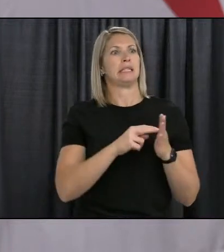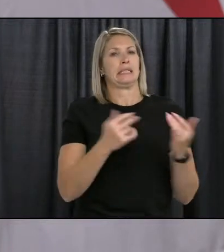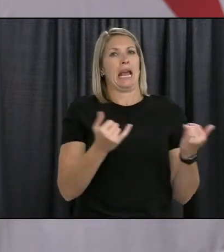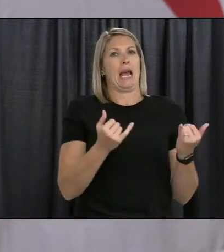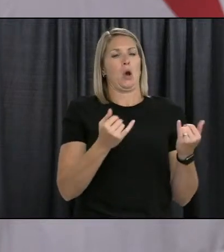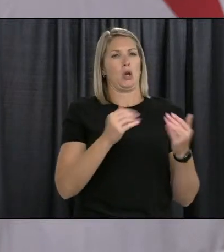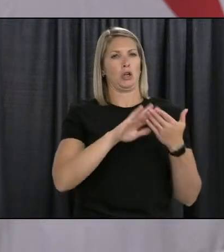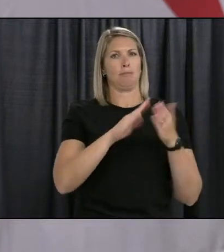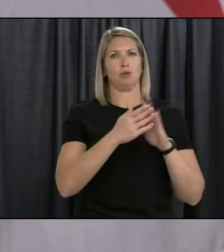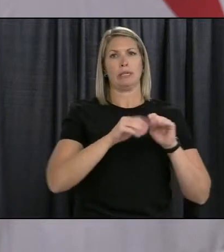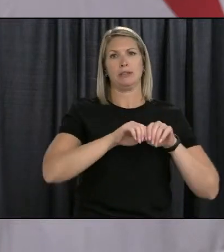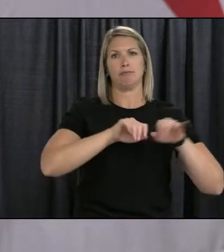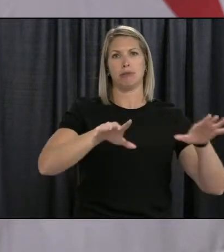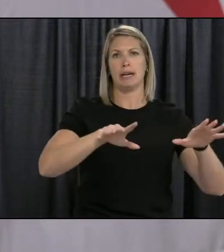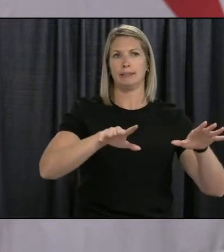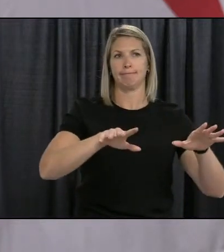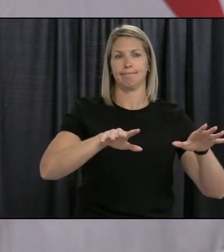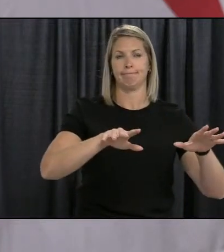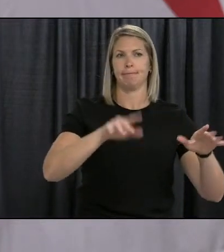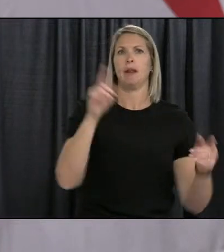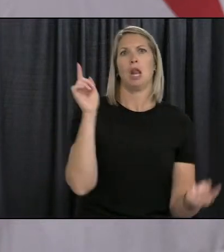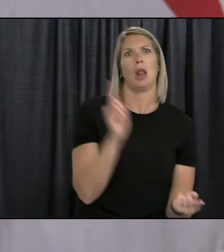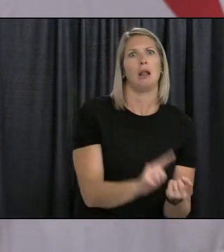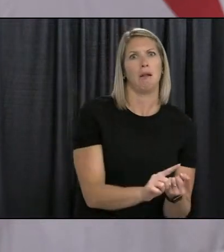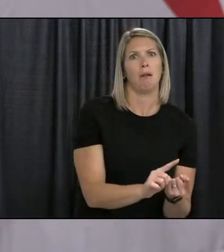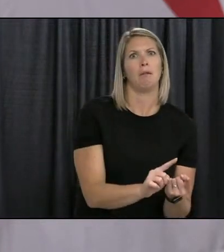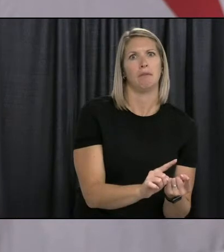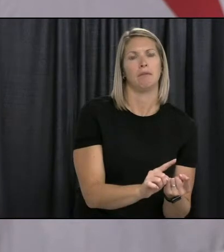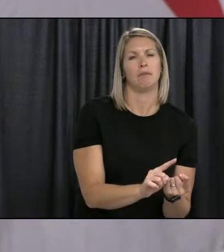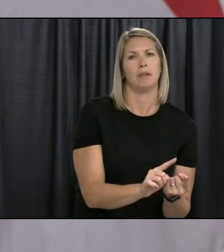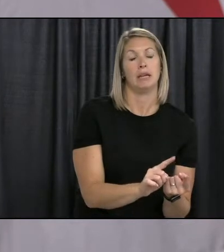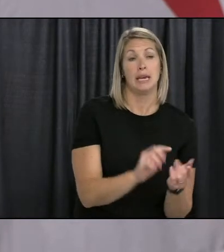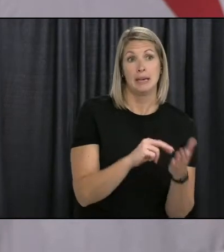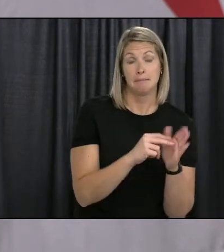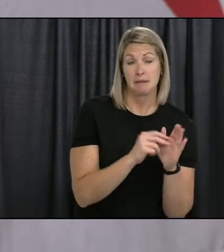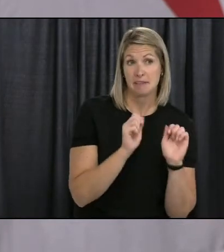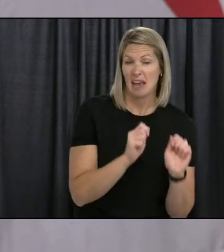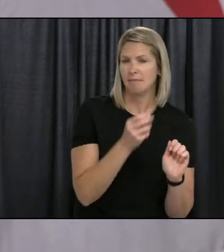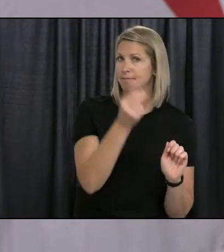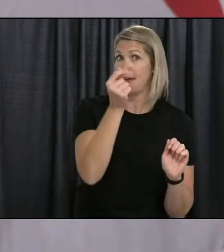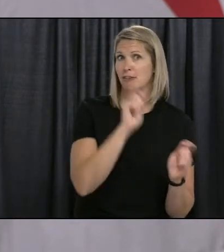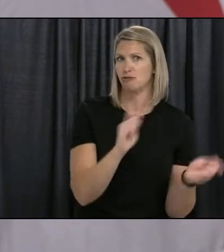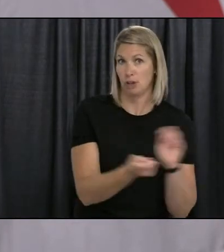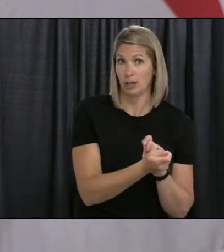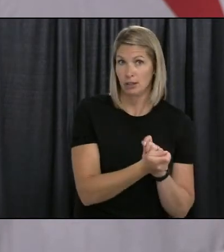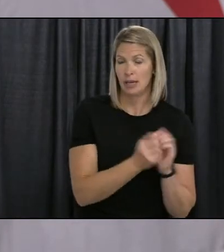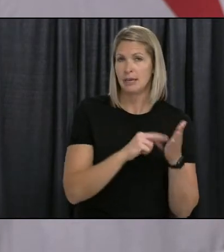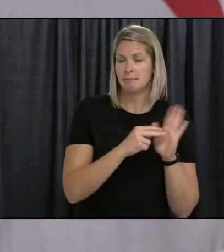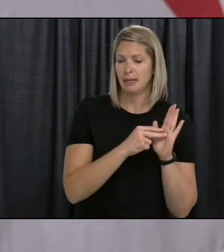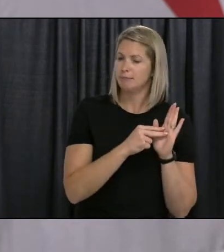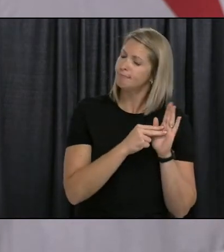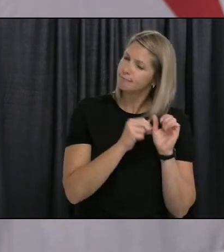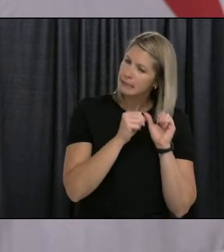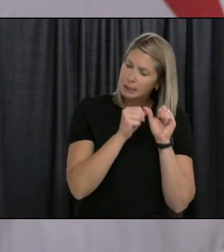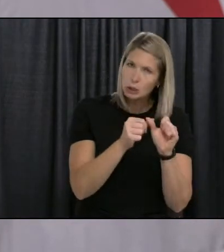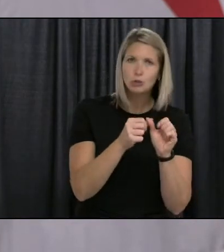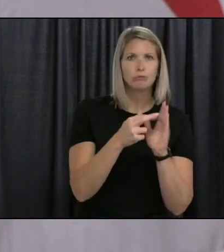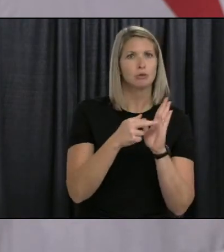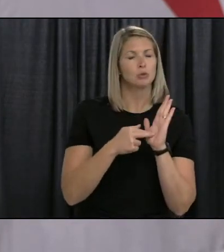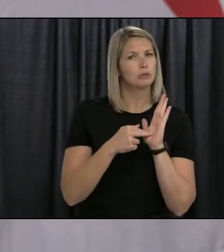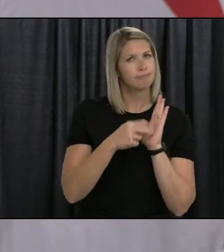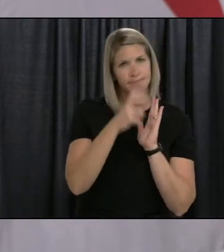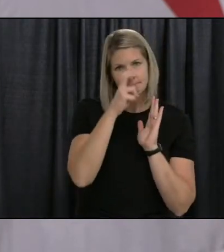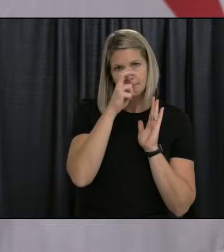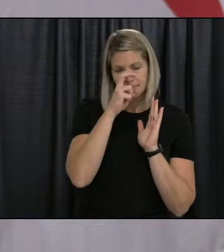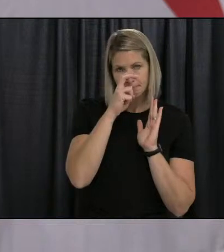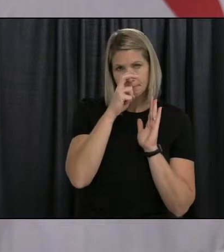community. That's not to say that that can change, and so we always have to be diligent and make sure that anyone